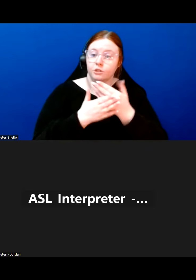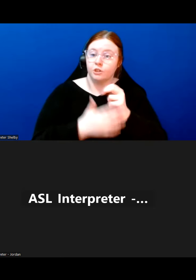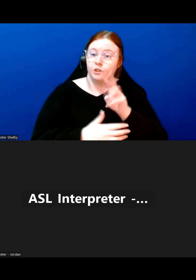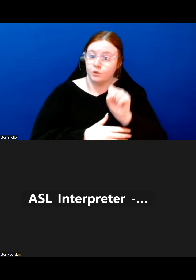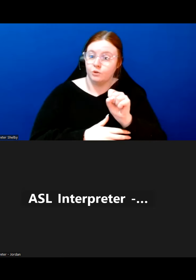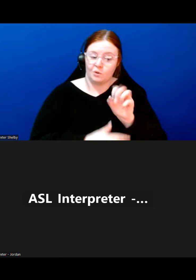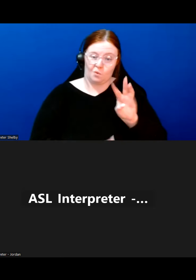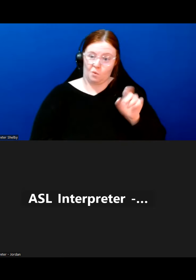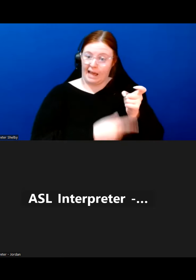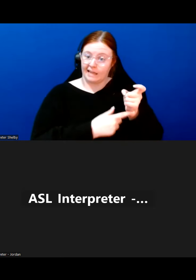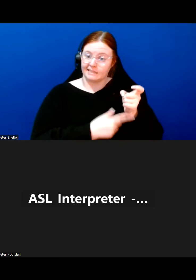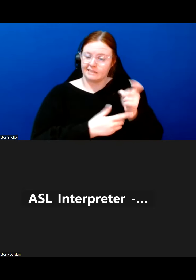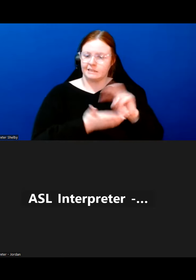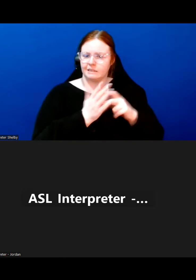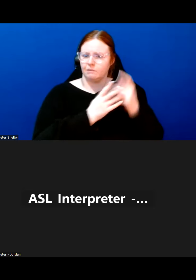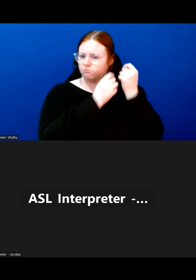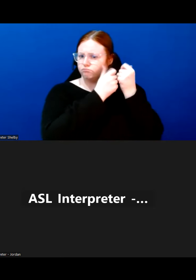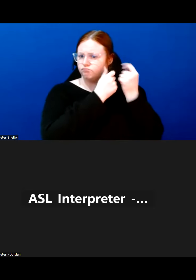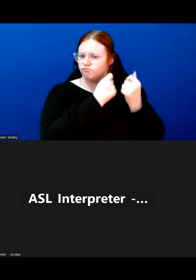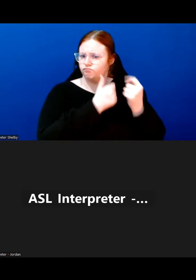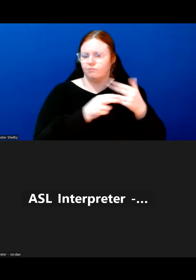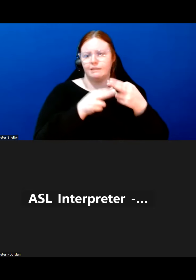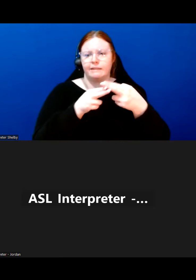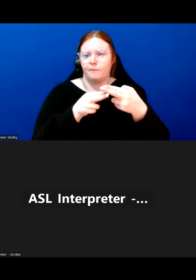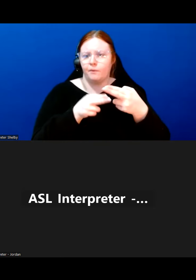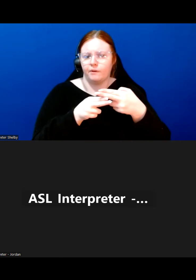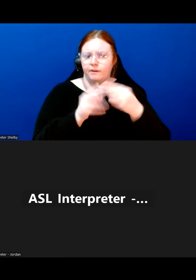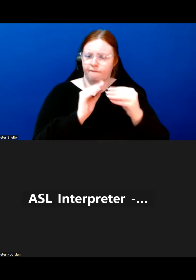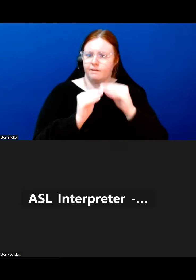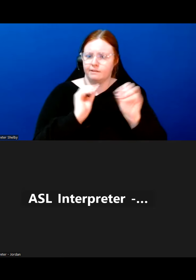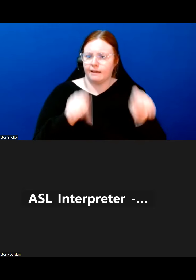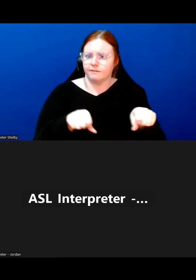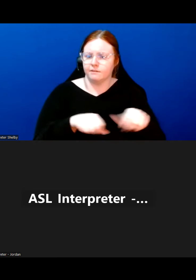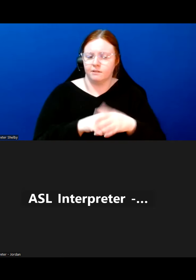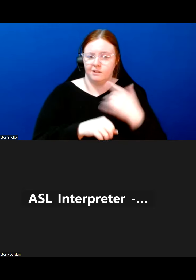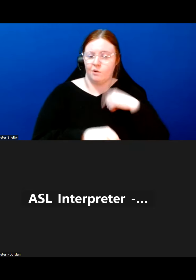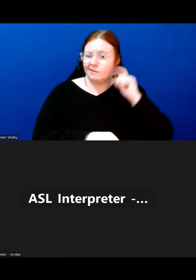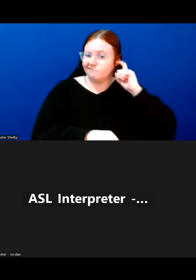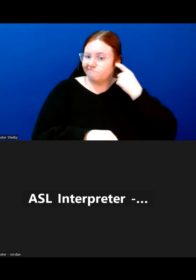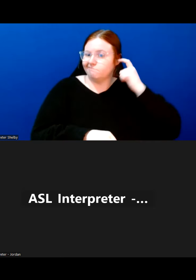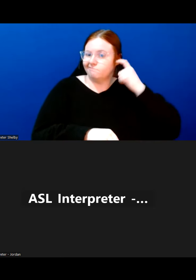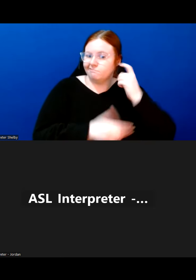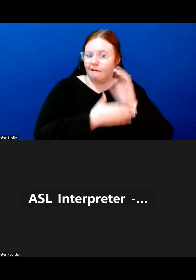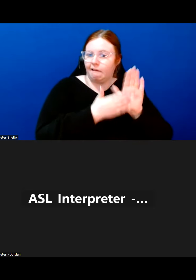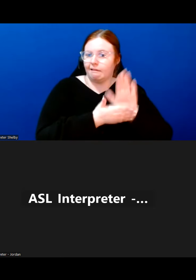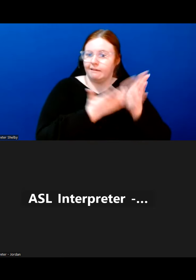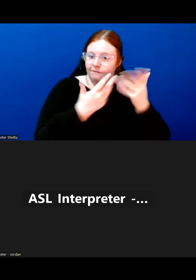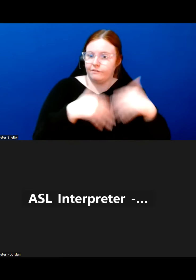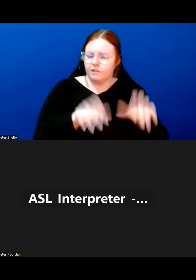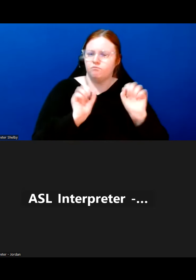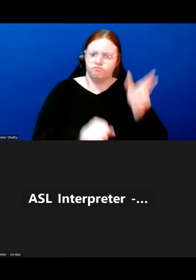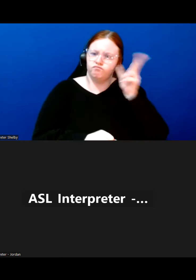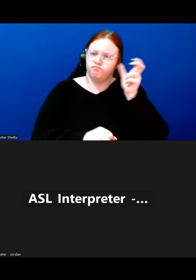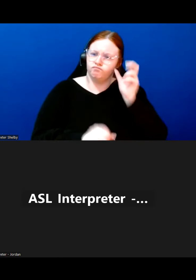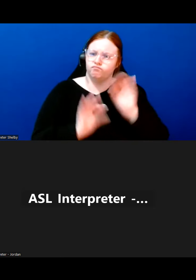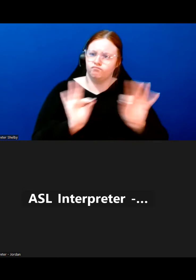earwax that's causing your hearing loss, it's a temporary hearing loss. So once we remove the wax, your hearing should be fine.